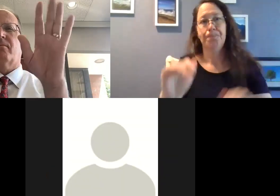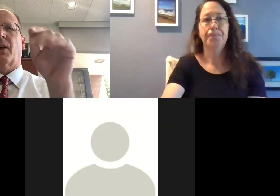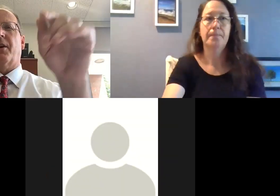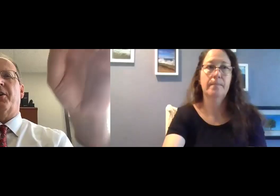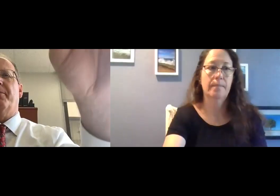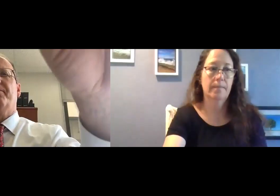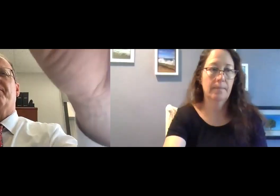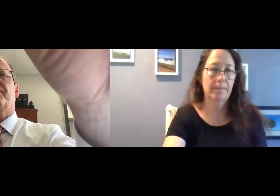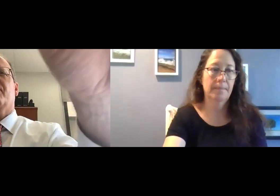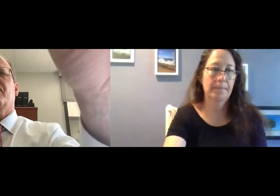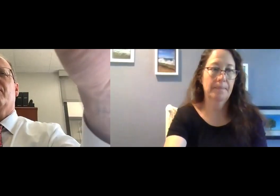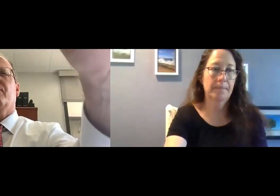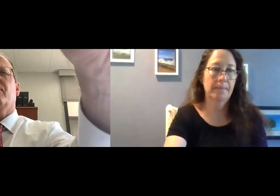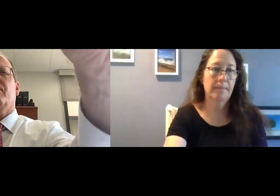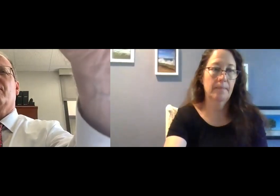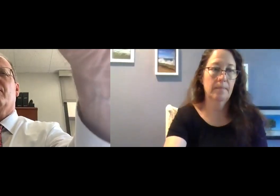Thank you.